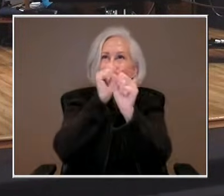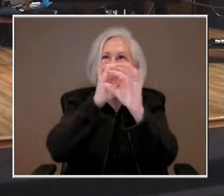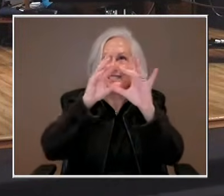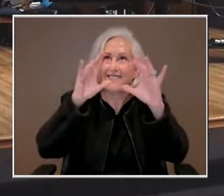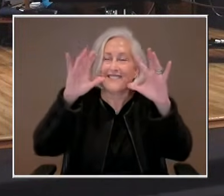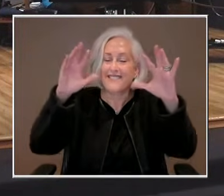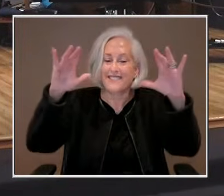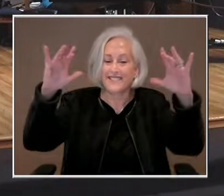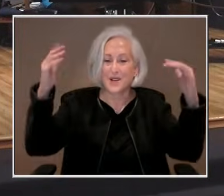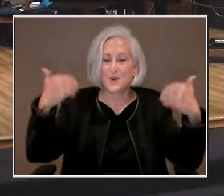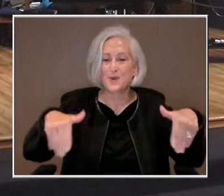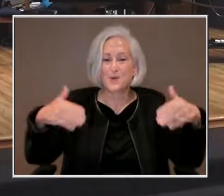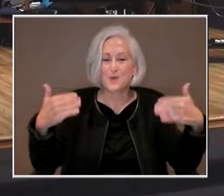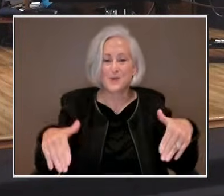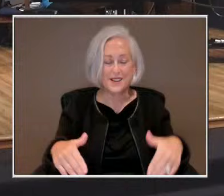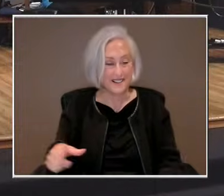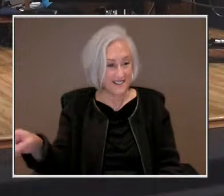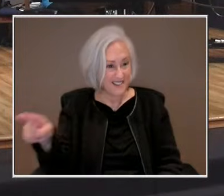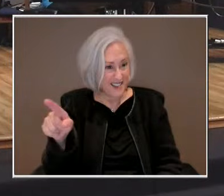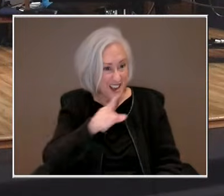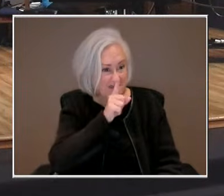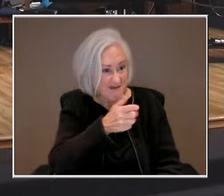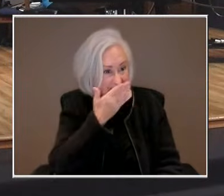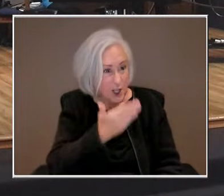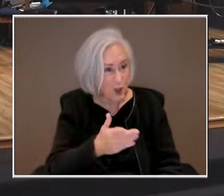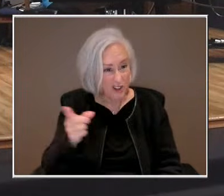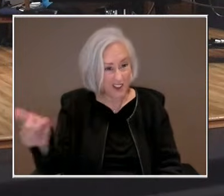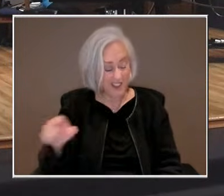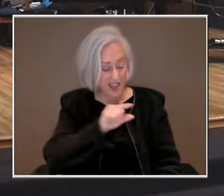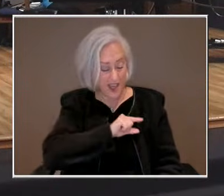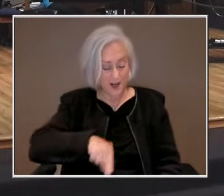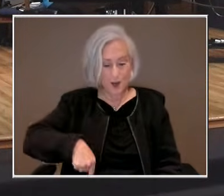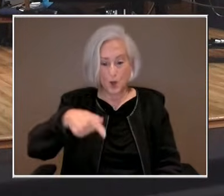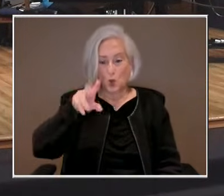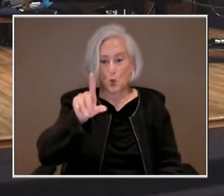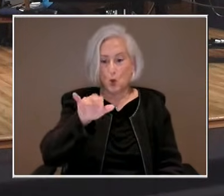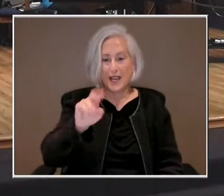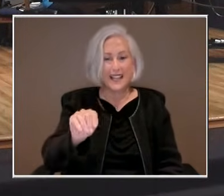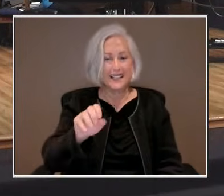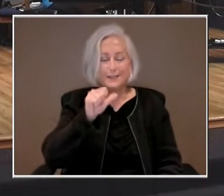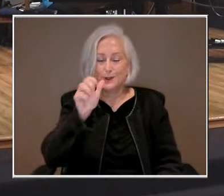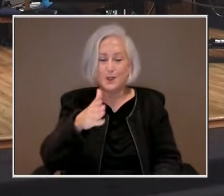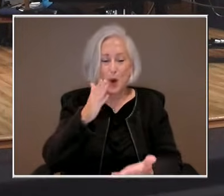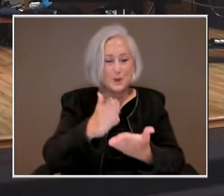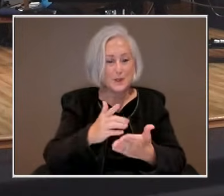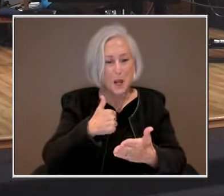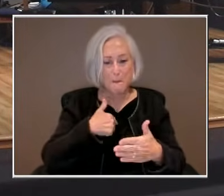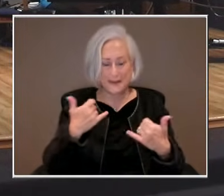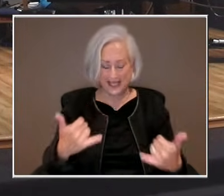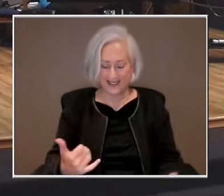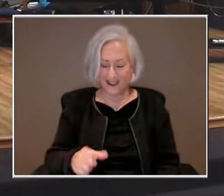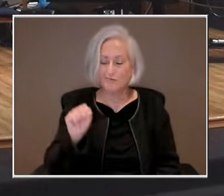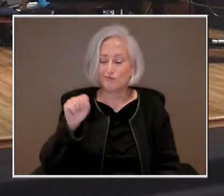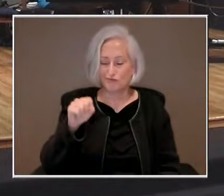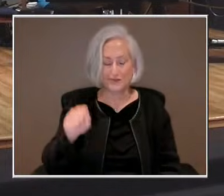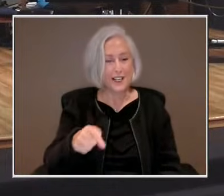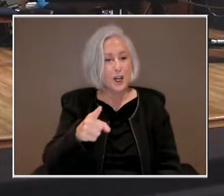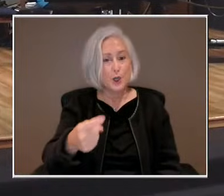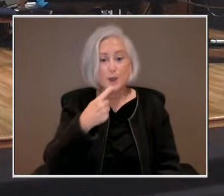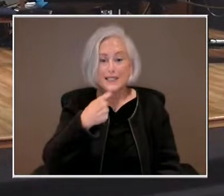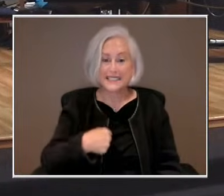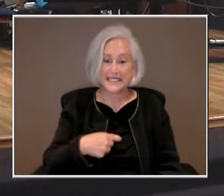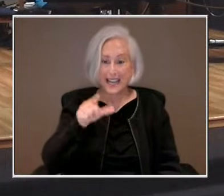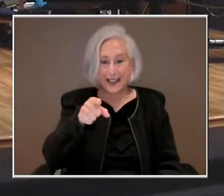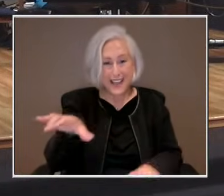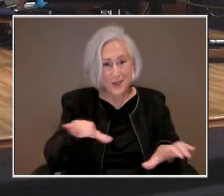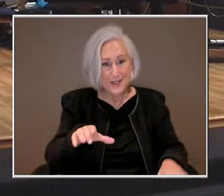Okay, you guys are really good. Is that Queen? Don't Stop Me Now? Yeah. Yeah, that was Queen. You didn't mention you performed Queen.